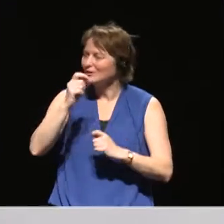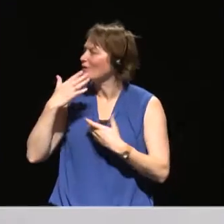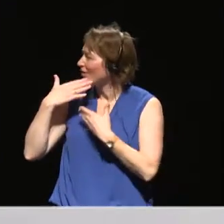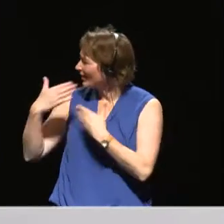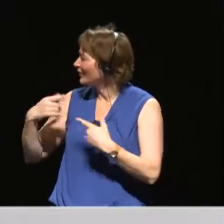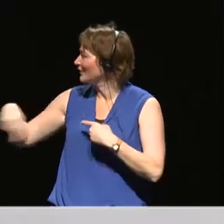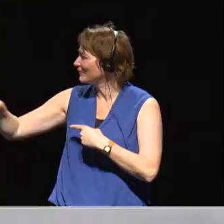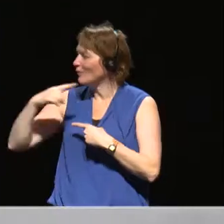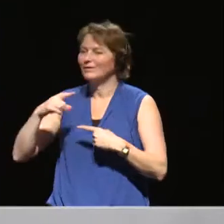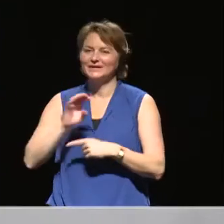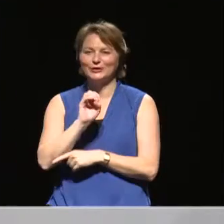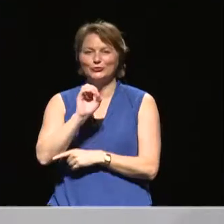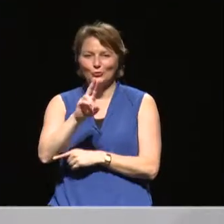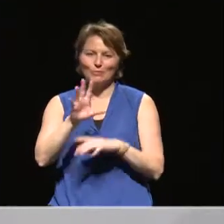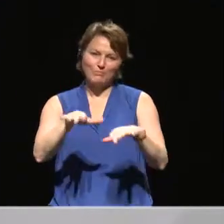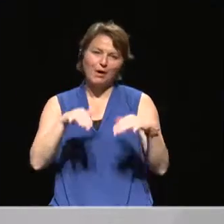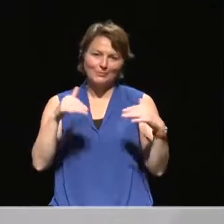that.